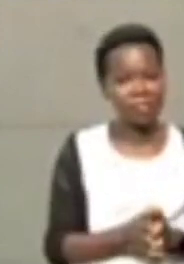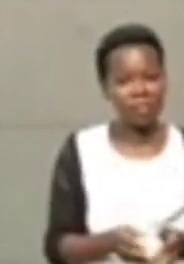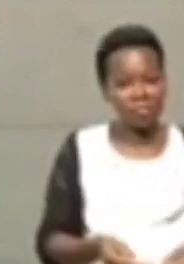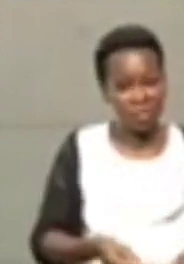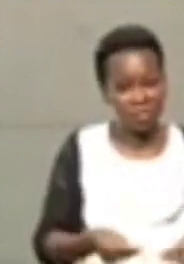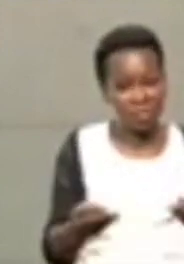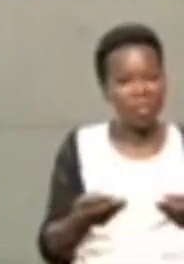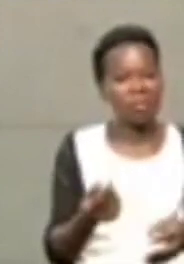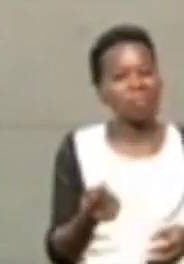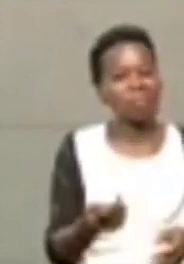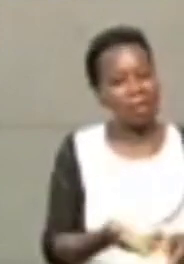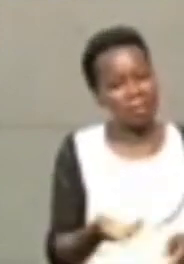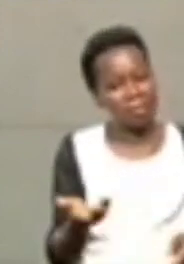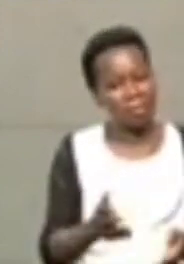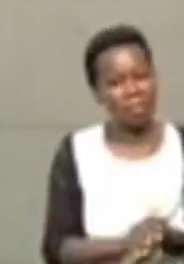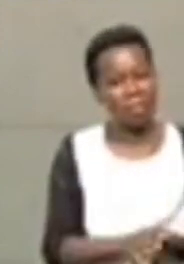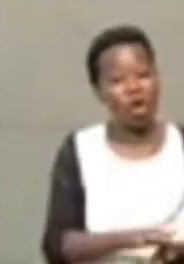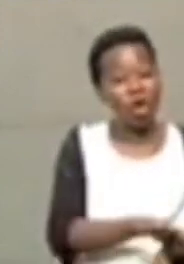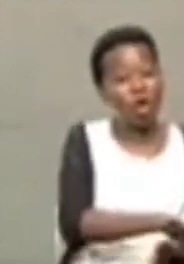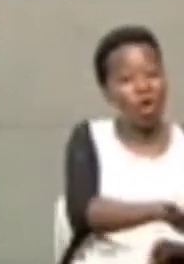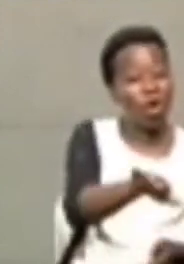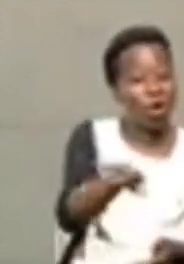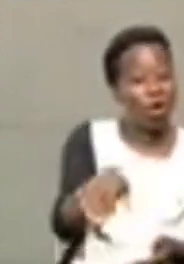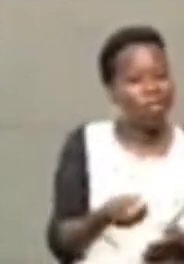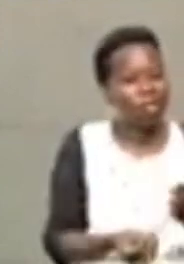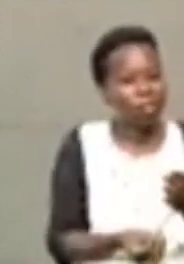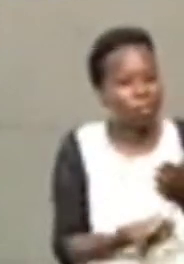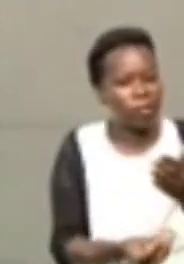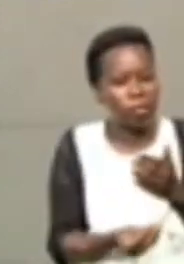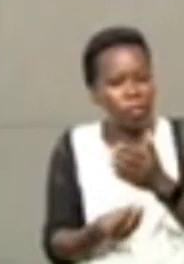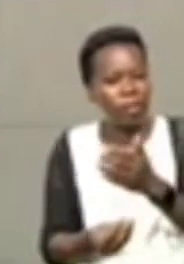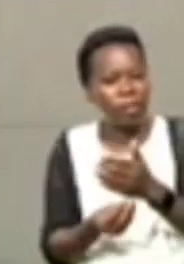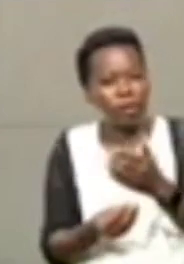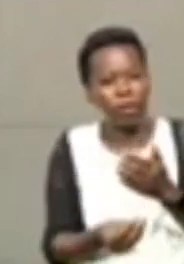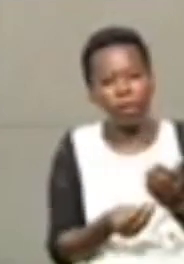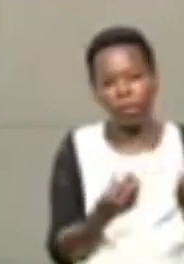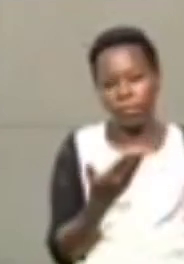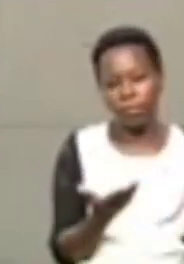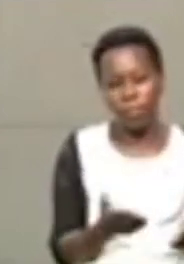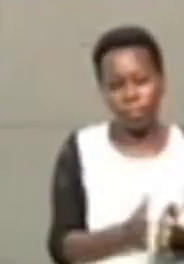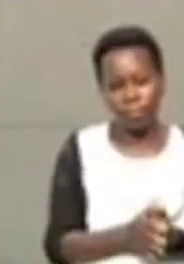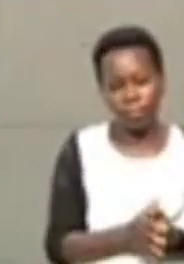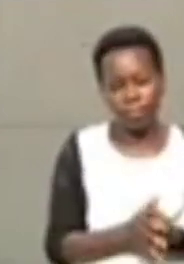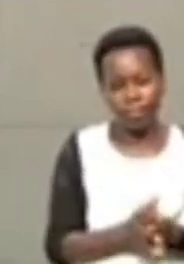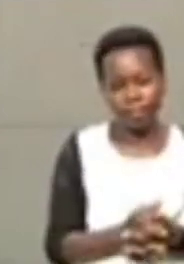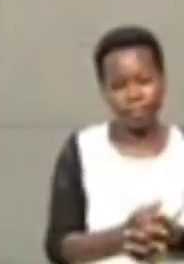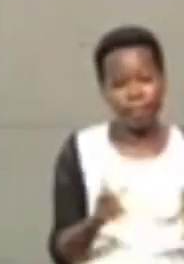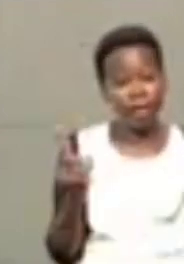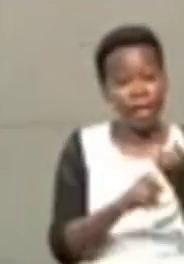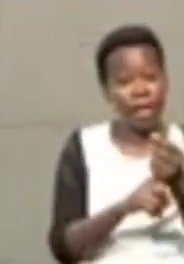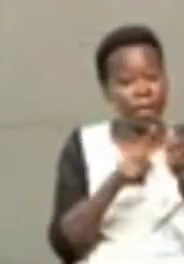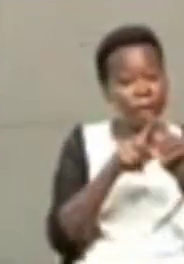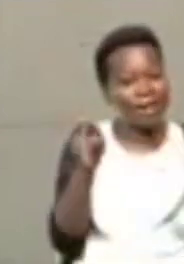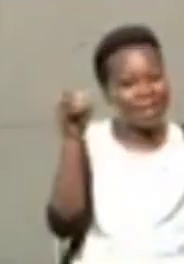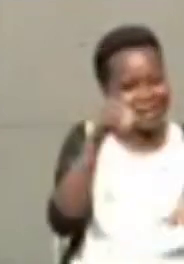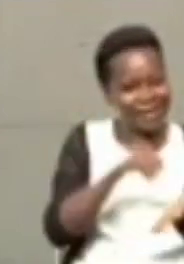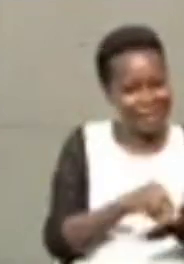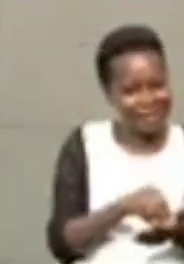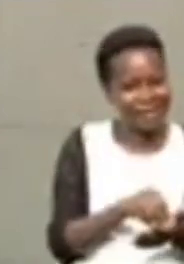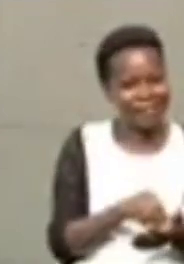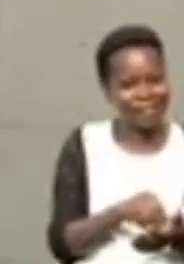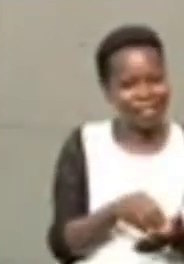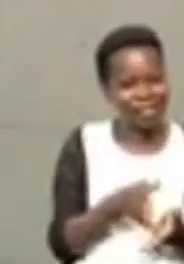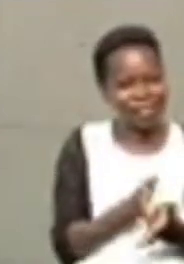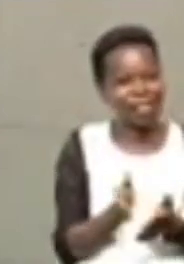money. So all of these incentives, they get. But then they are engaging in retail